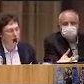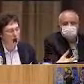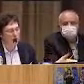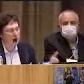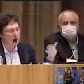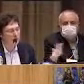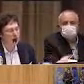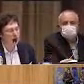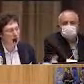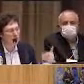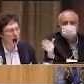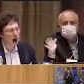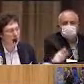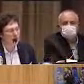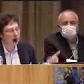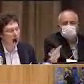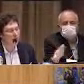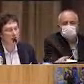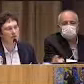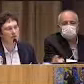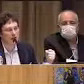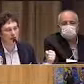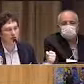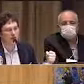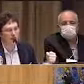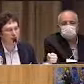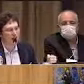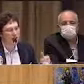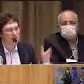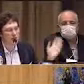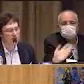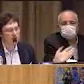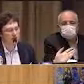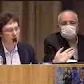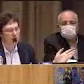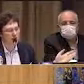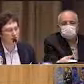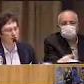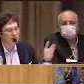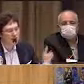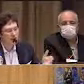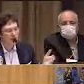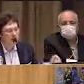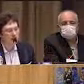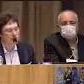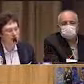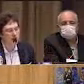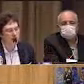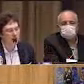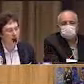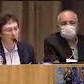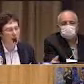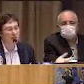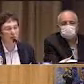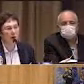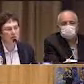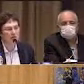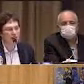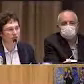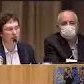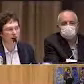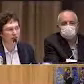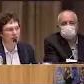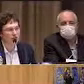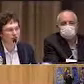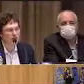were taken from our clinical corpus. For example, amoxicillin, amoxiclav, amoxi,